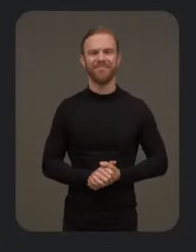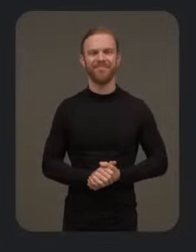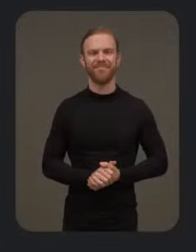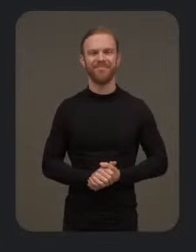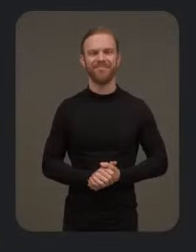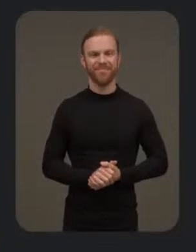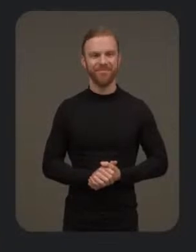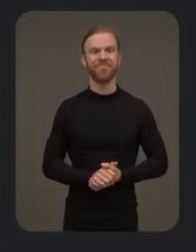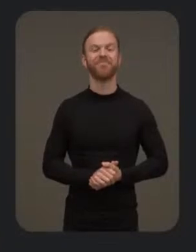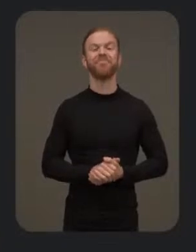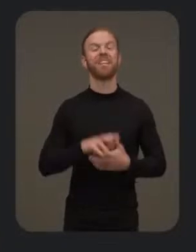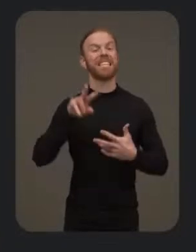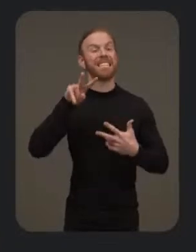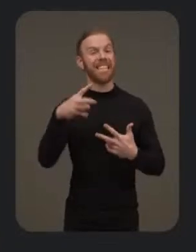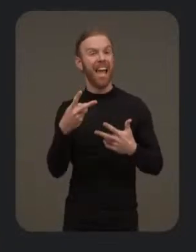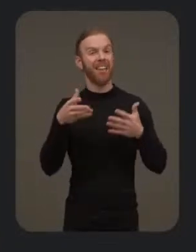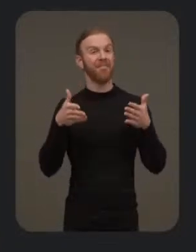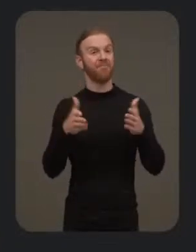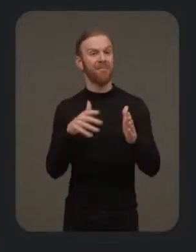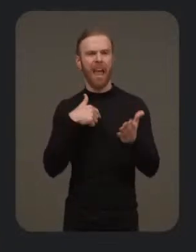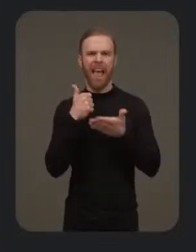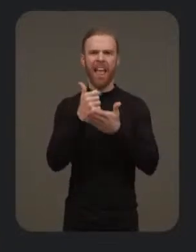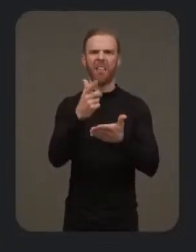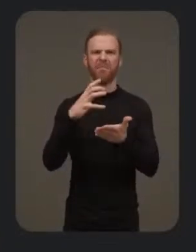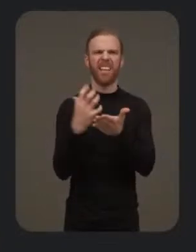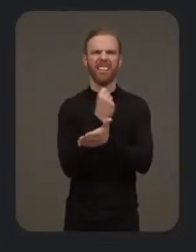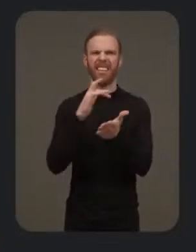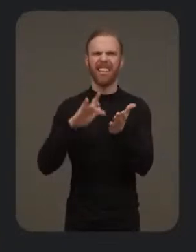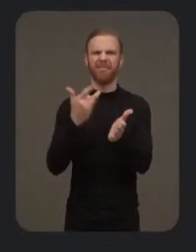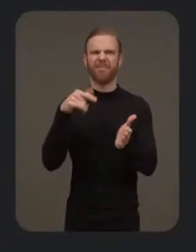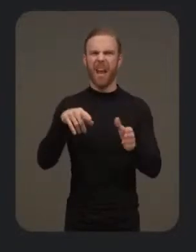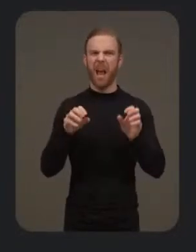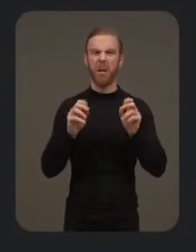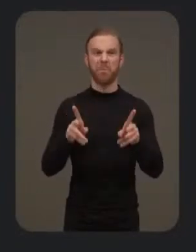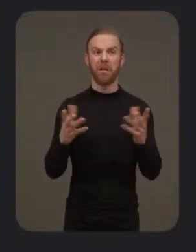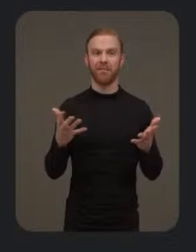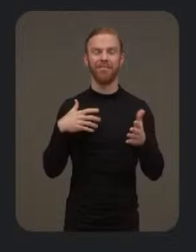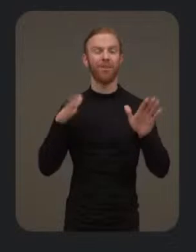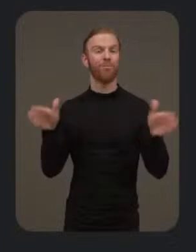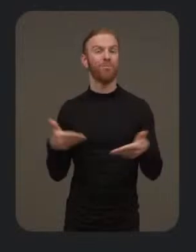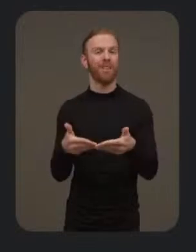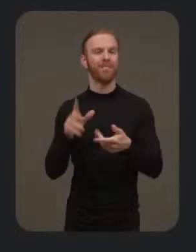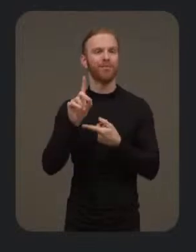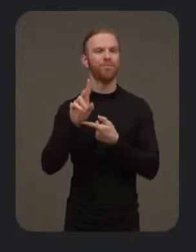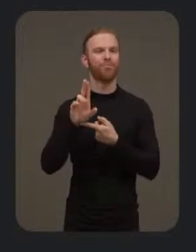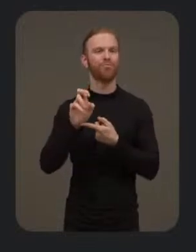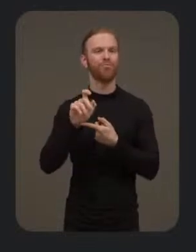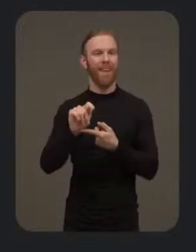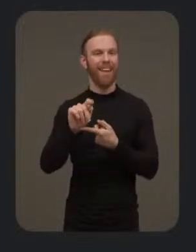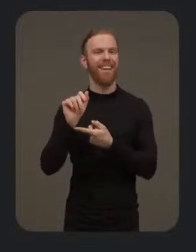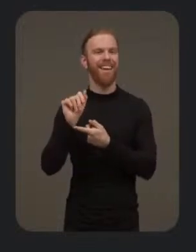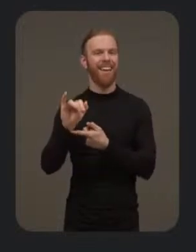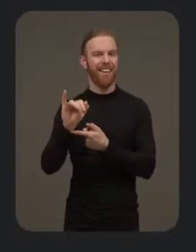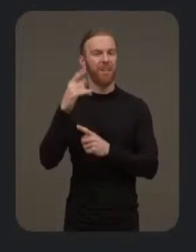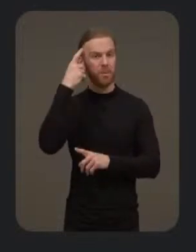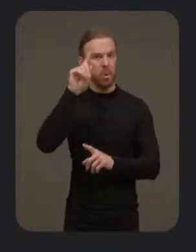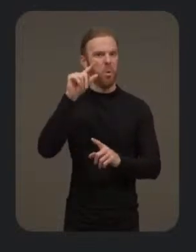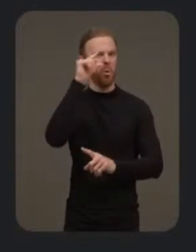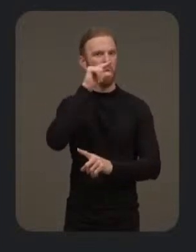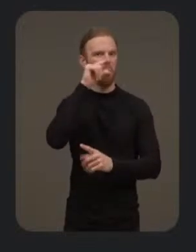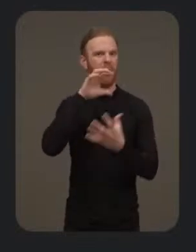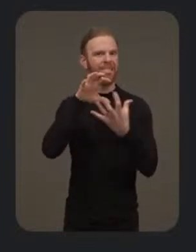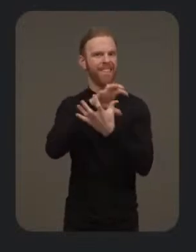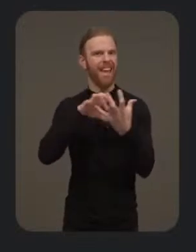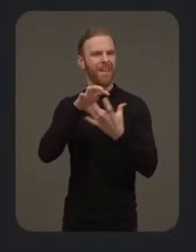The second way we're helping you take advantage of this opportunity is by introducing Duet AI for Google